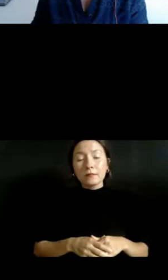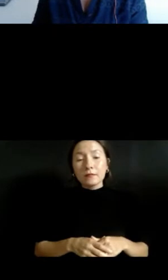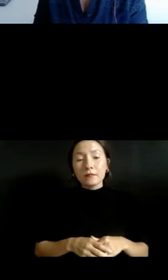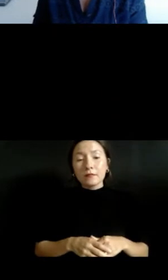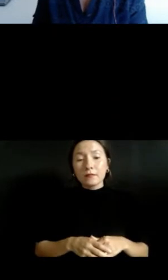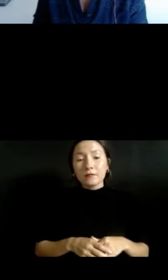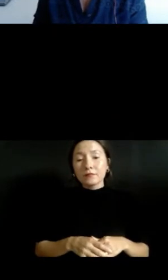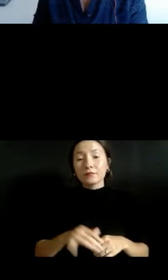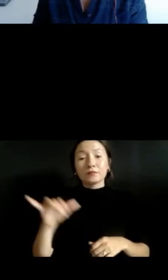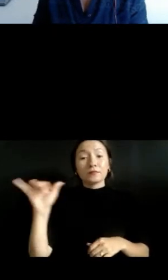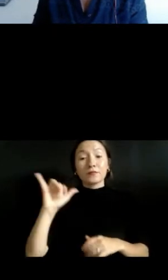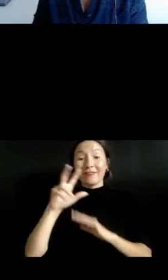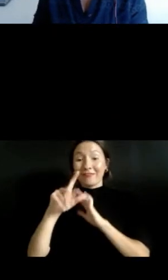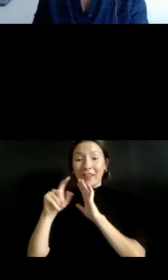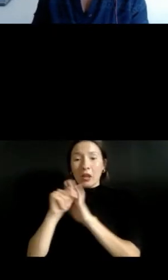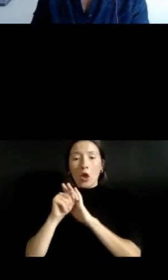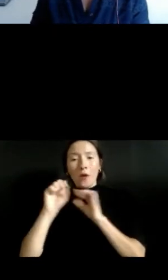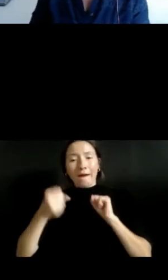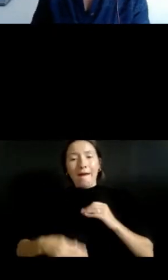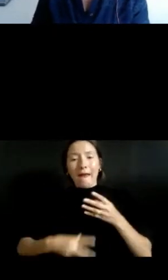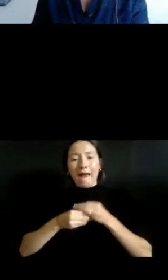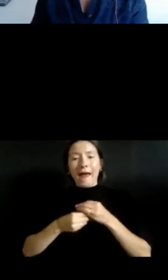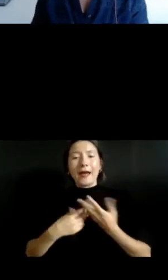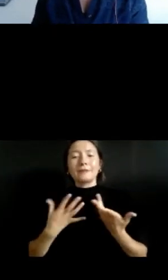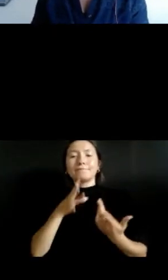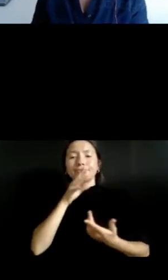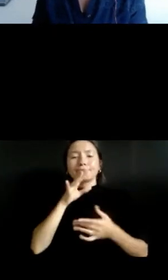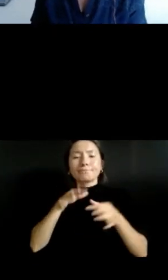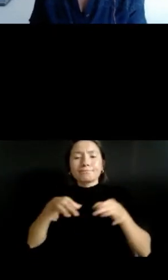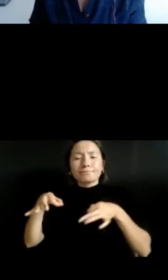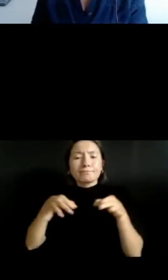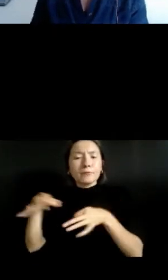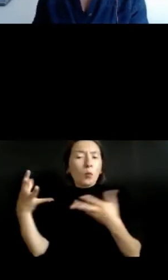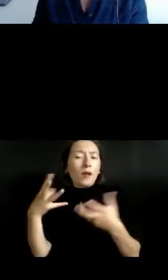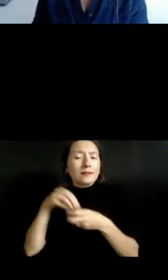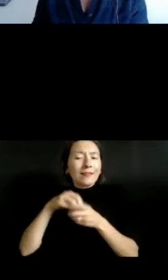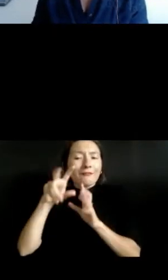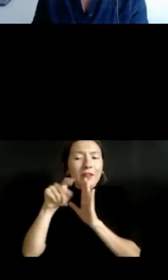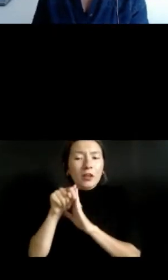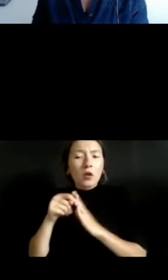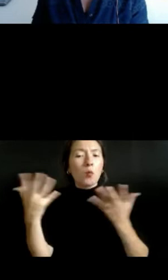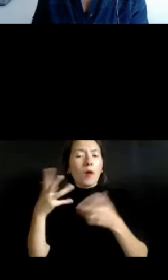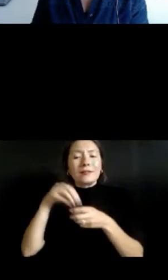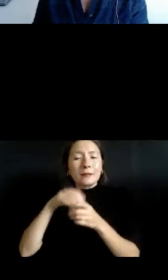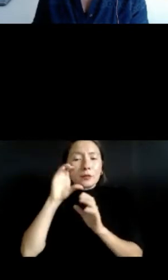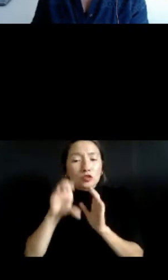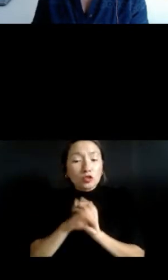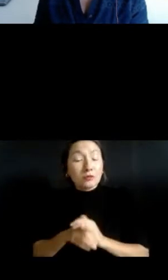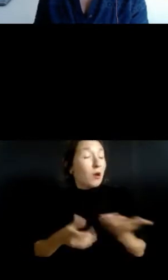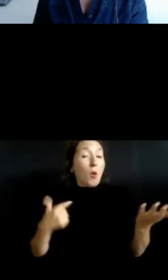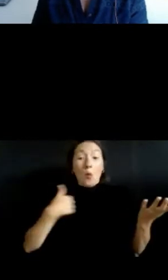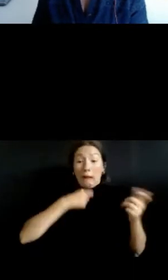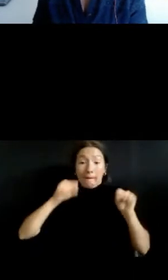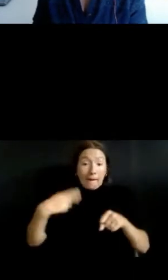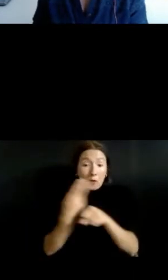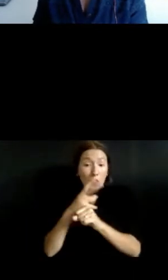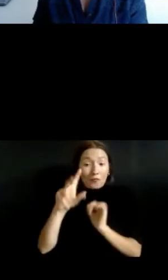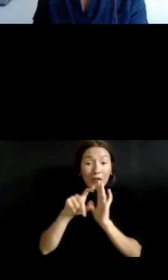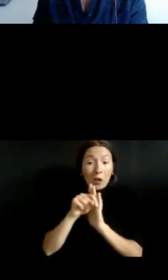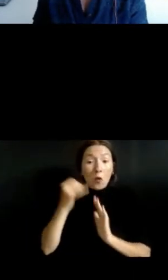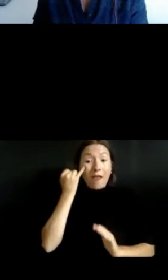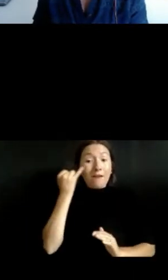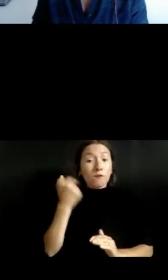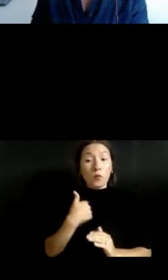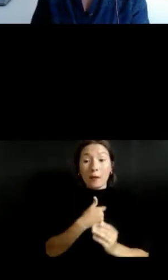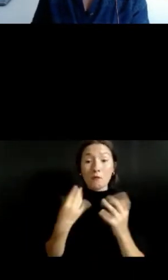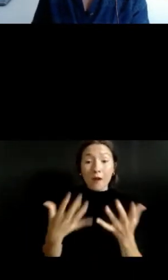accessible. So we can use videos as long as we add captions so that they are accessible for people who have hearing impairments. This depends